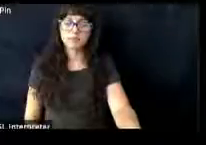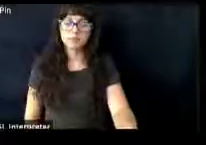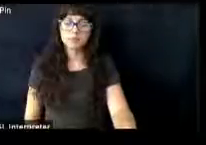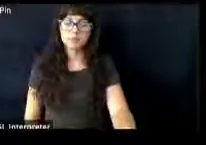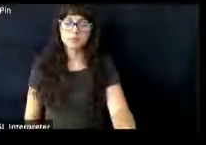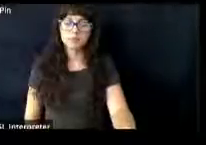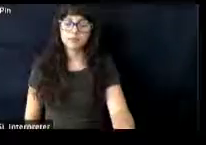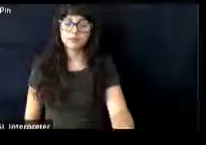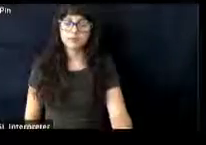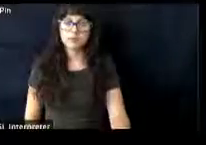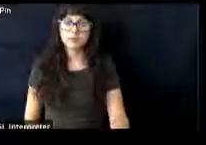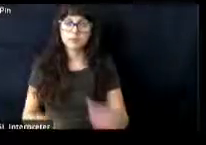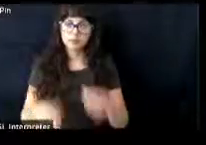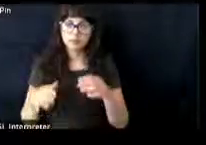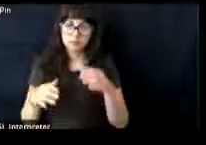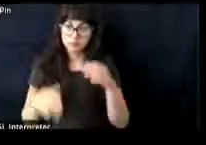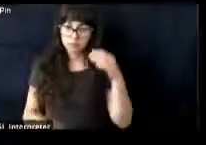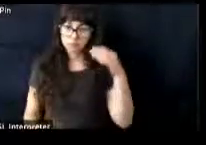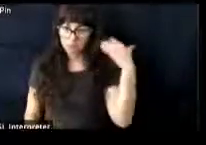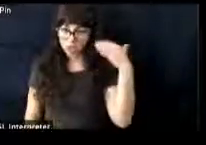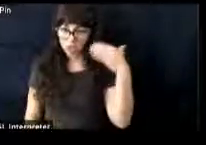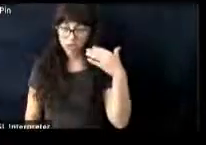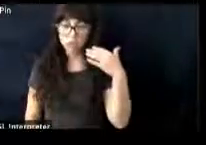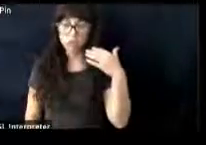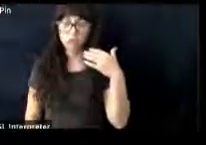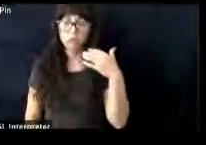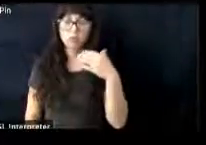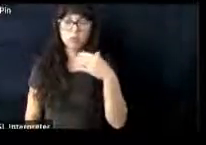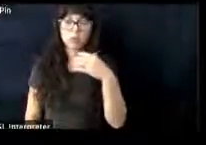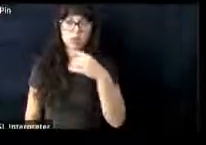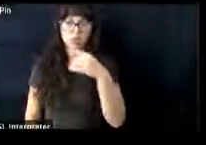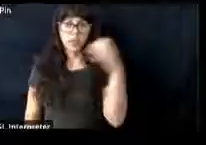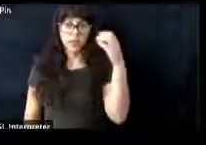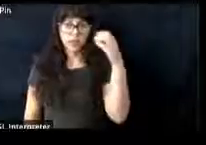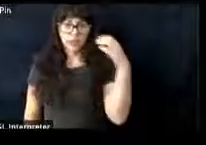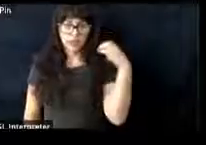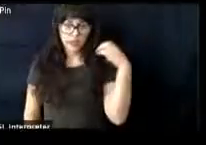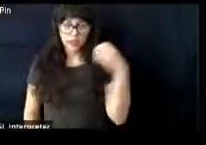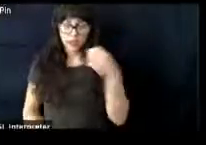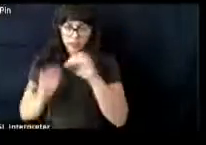You can now enable your audio. The chair has some clarifying questions.